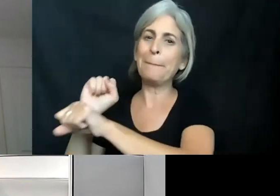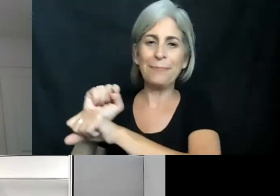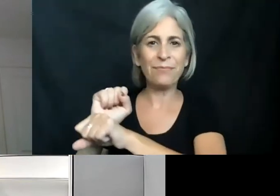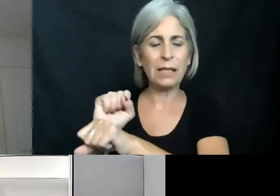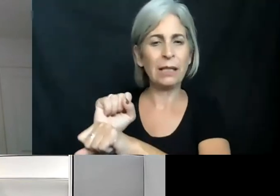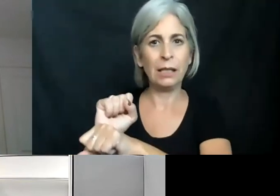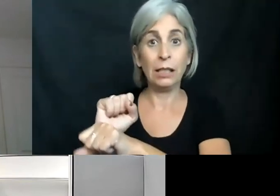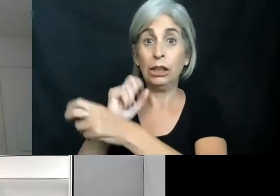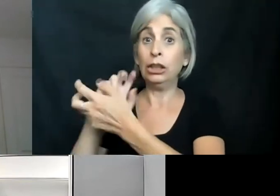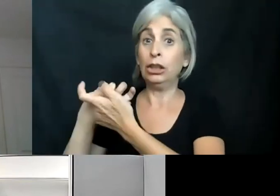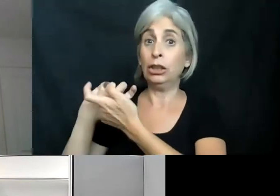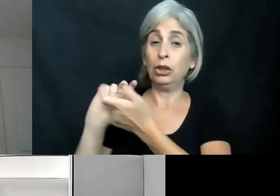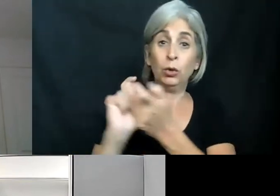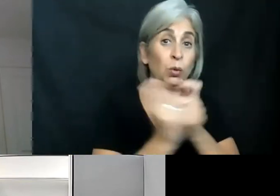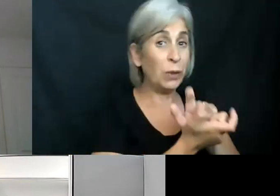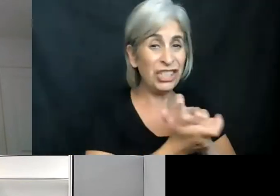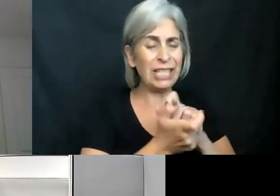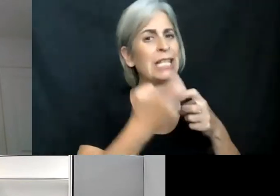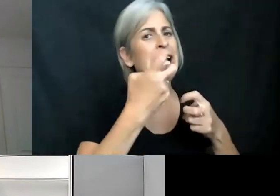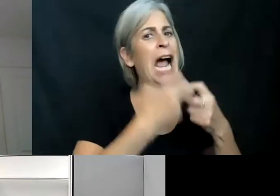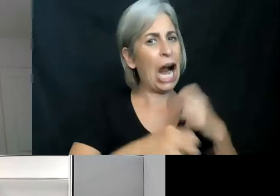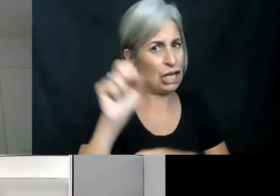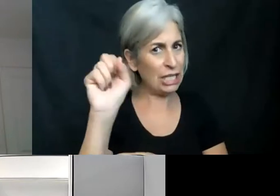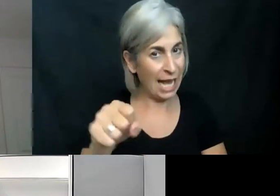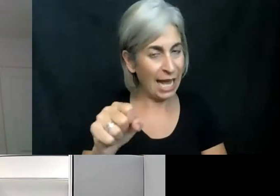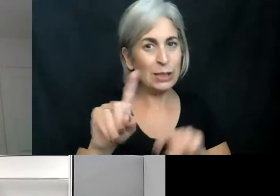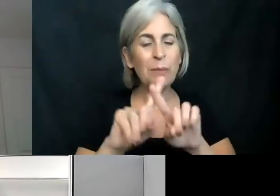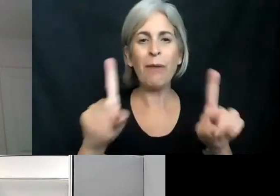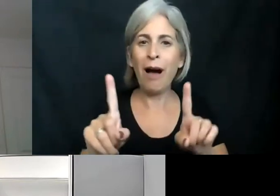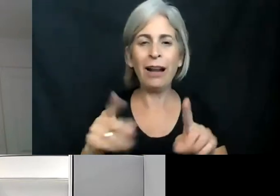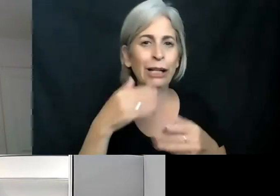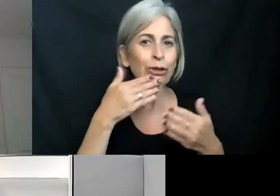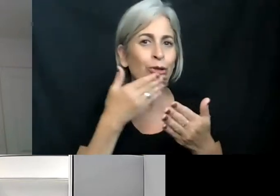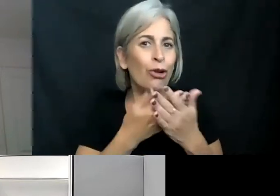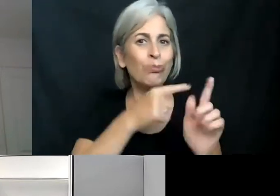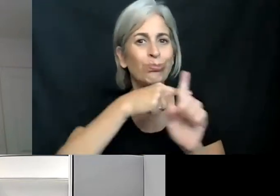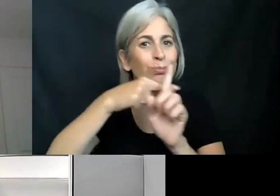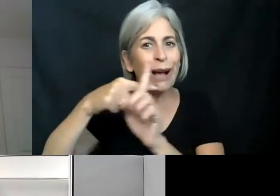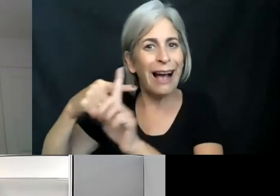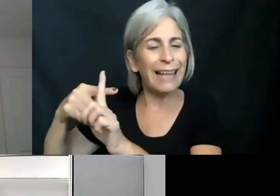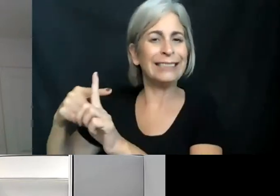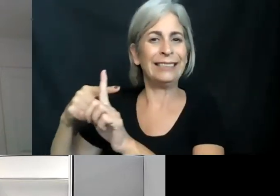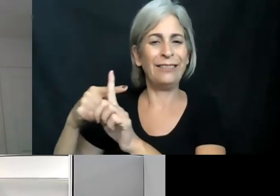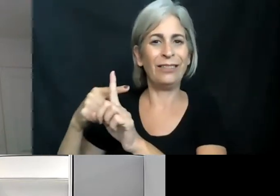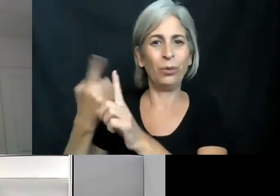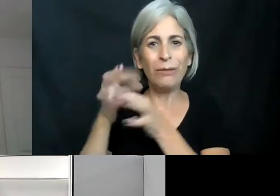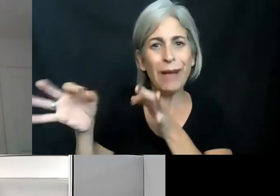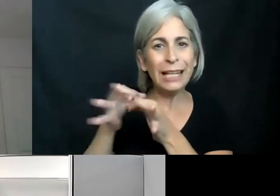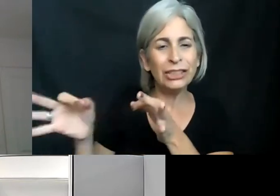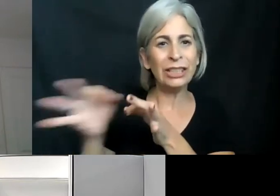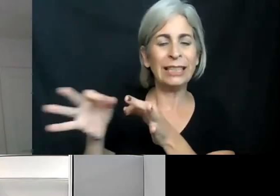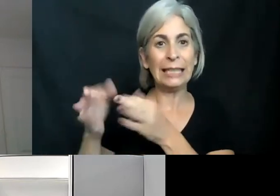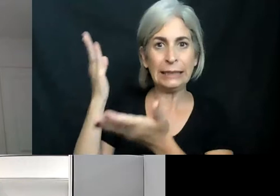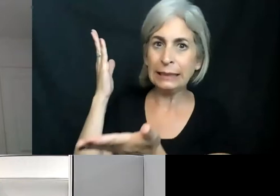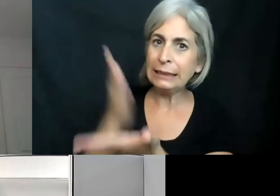switch to make, but I think it's one of the most promising, considering that, like we mentioned, it stops the carbon